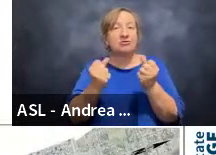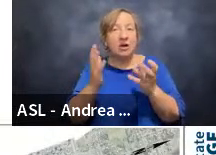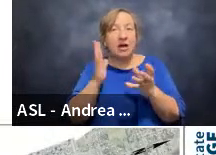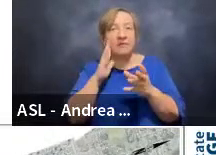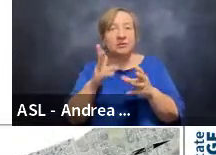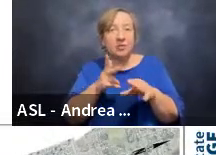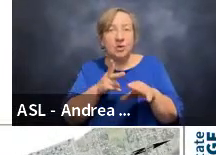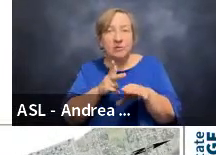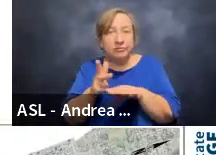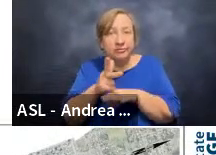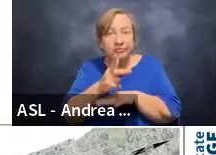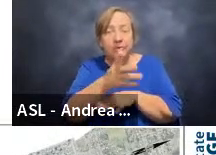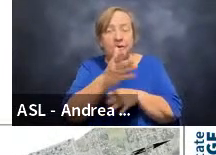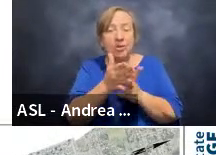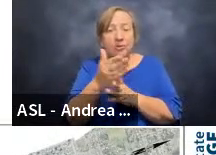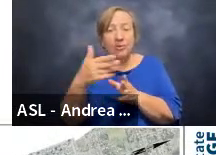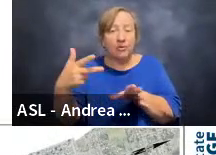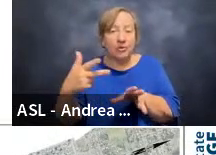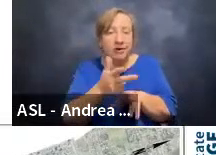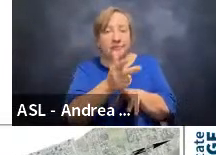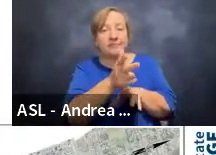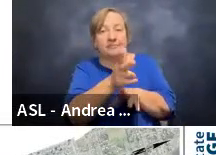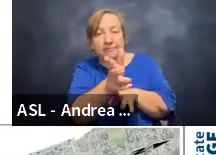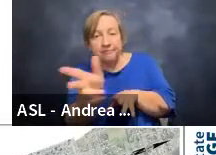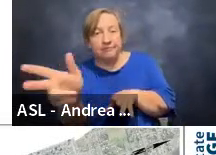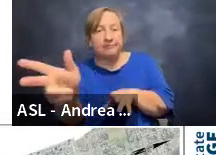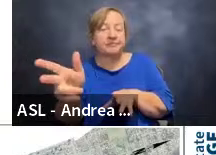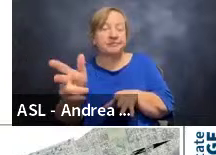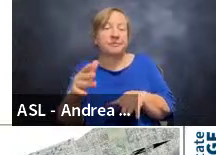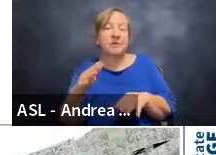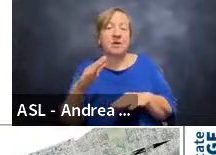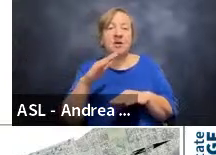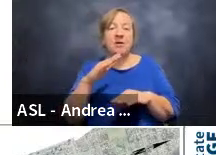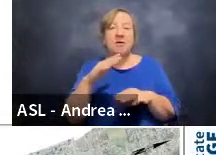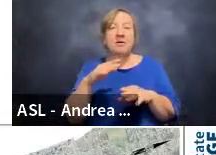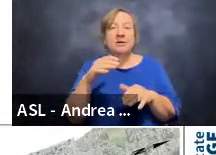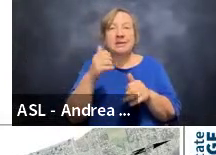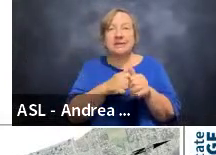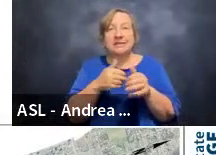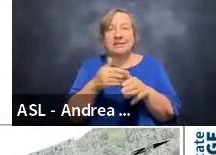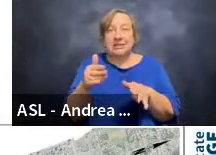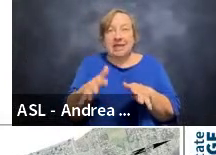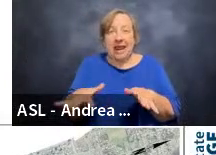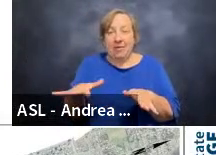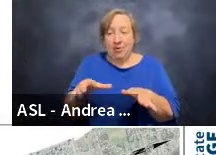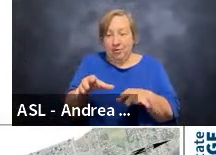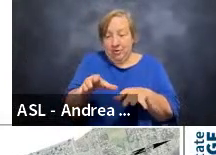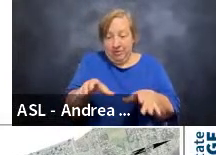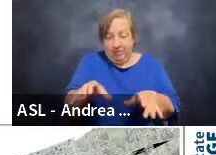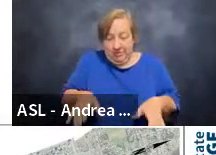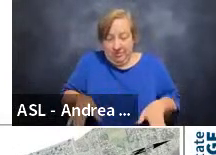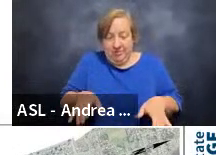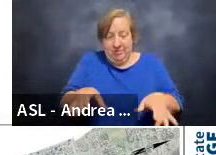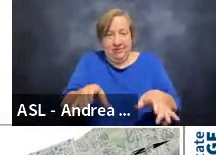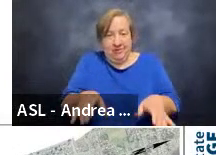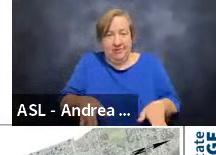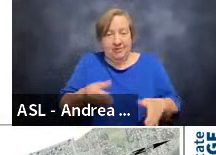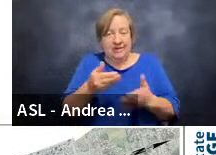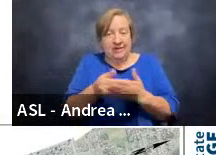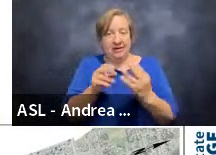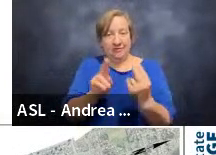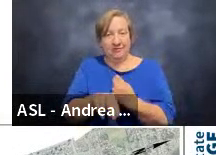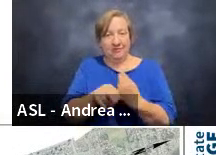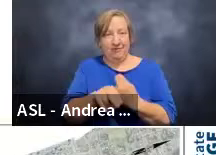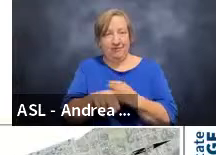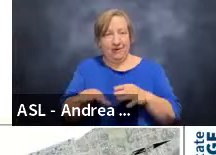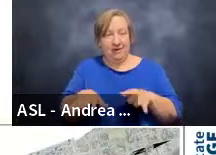navigate the interchanges to and from the neighborhoods that are in the program area. That